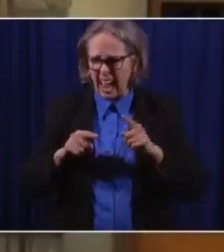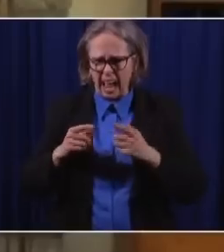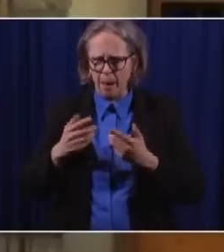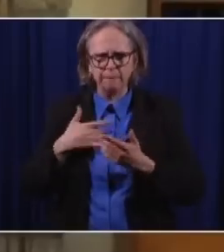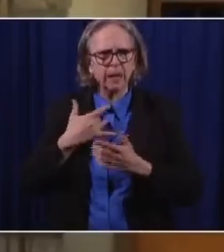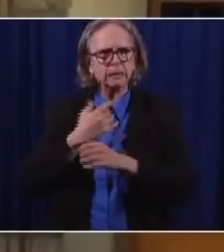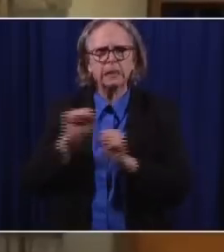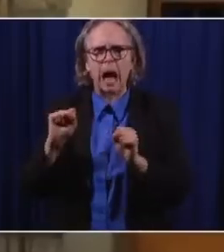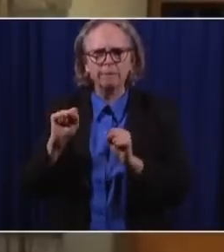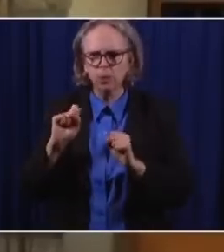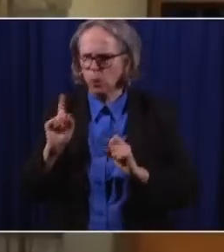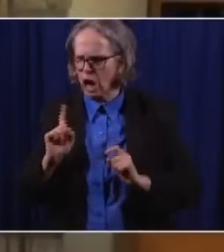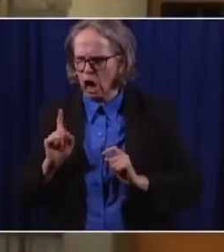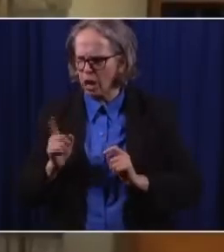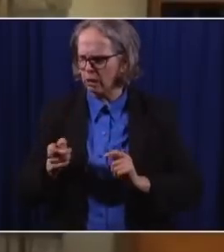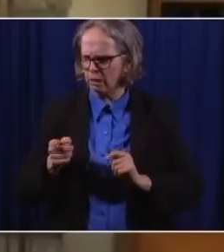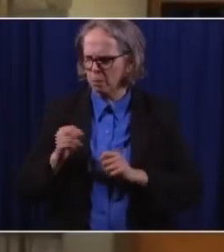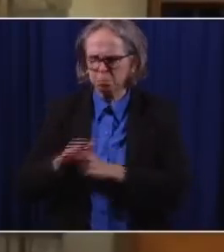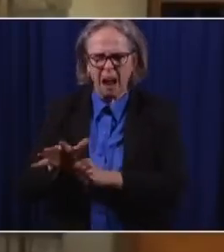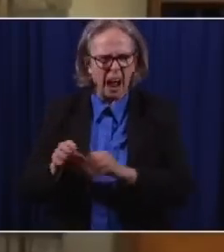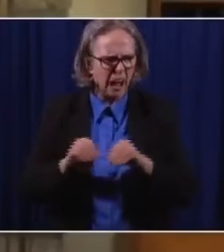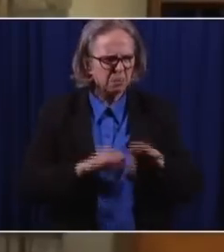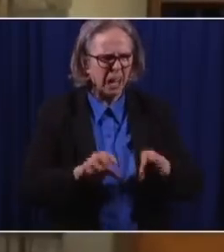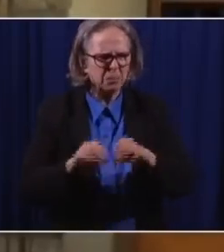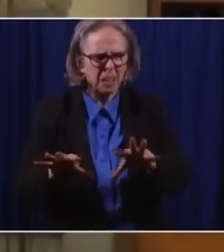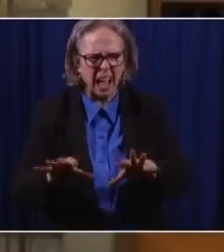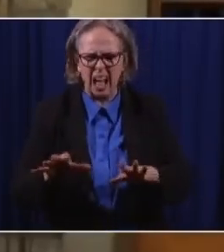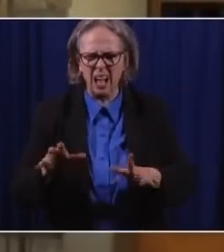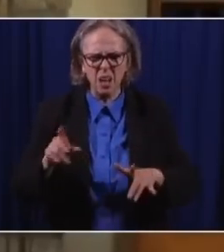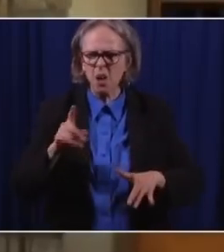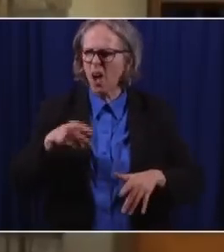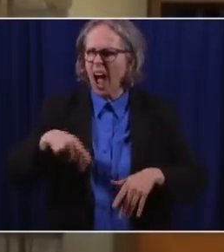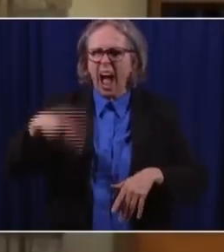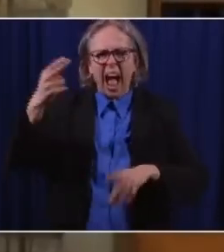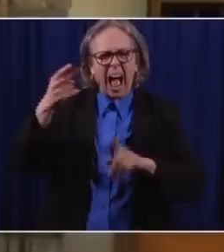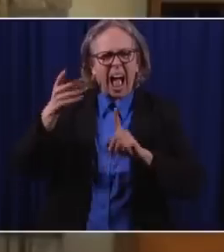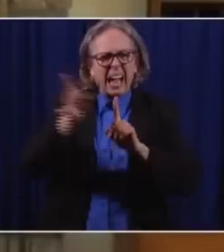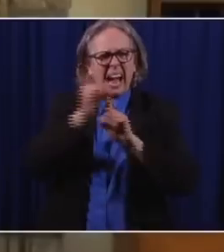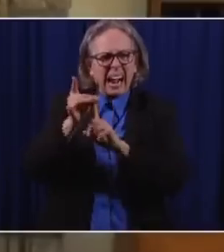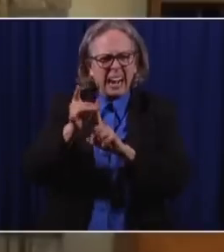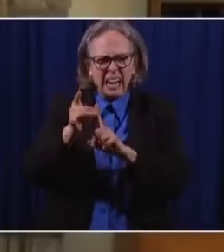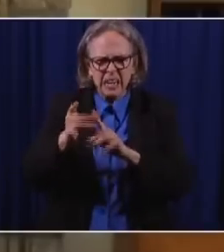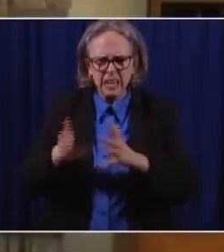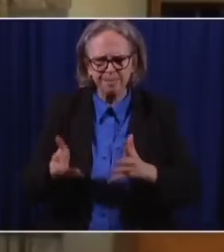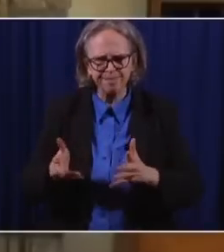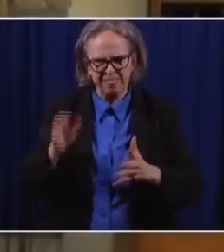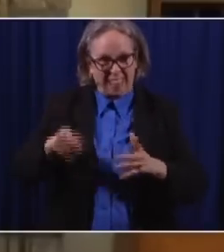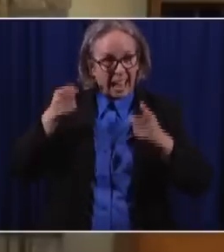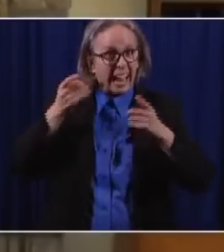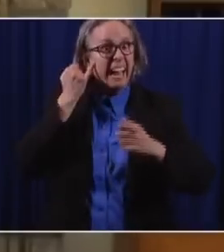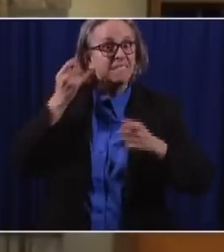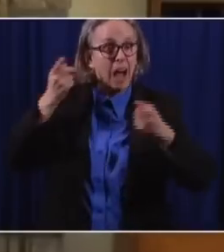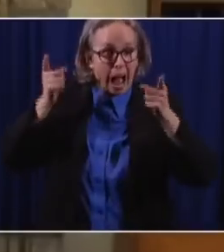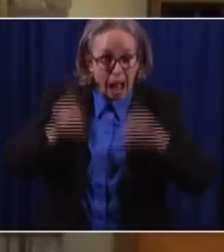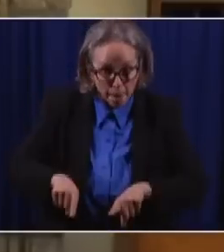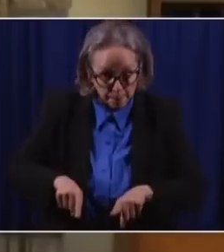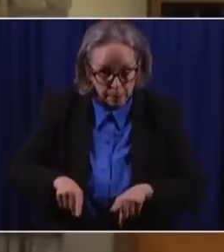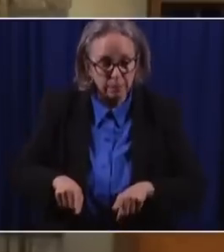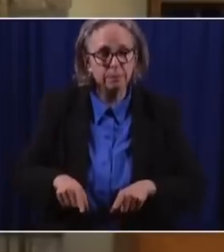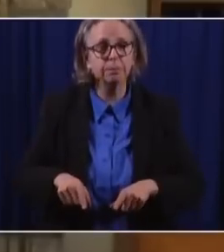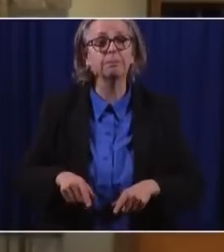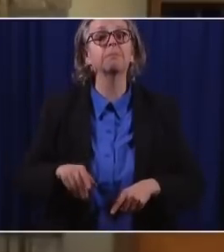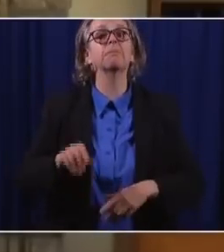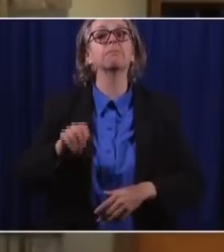this virus is not at a high level. So in all likelihood, when we start seeing